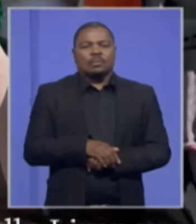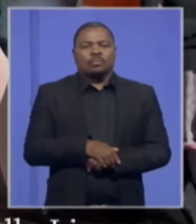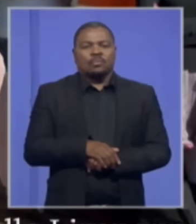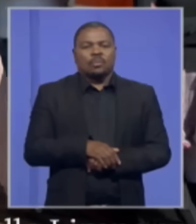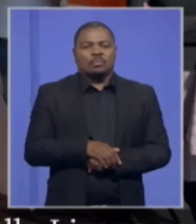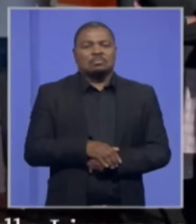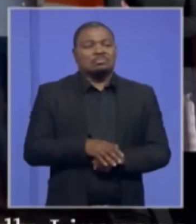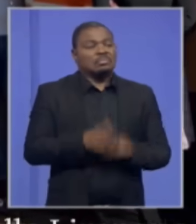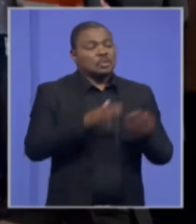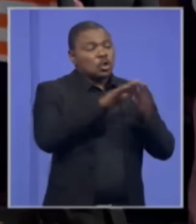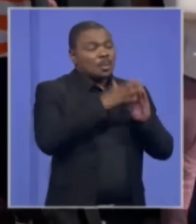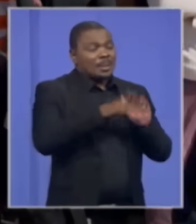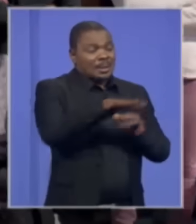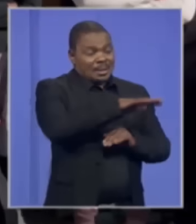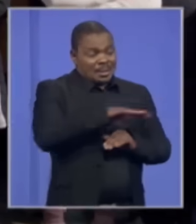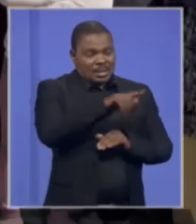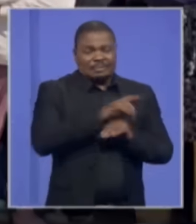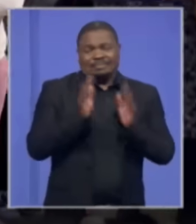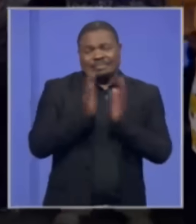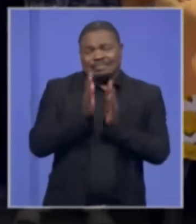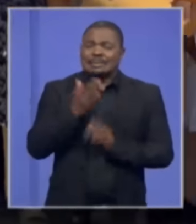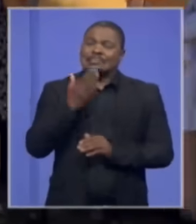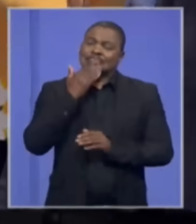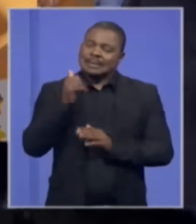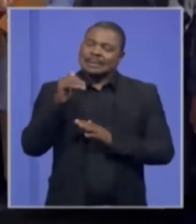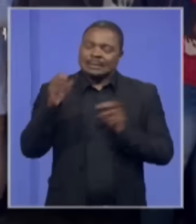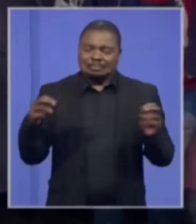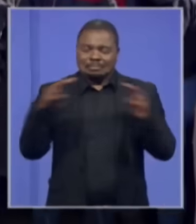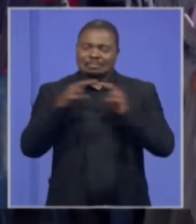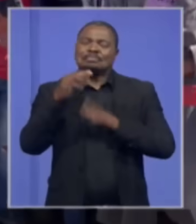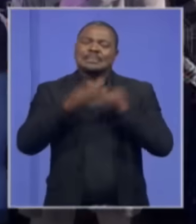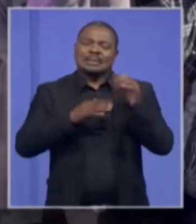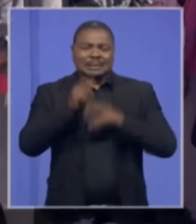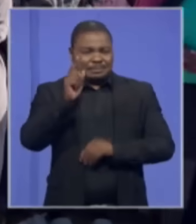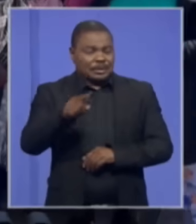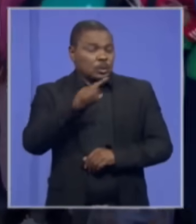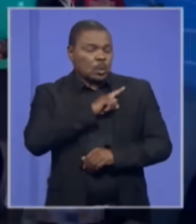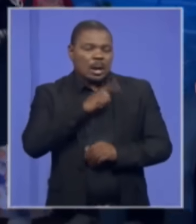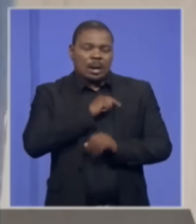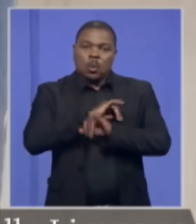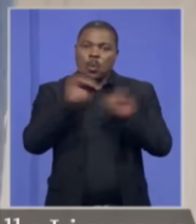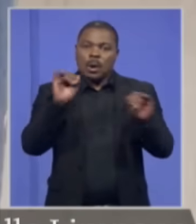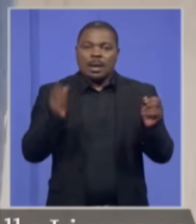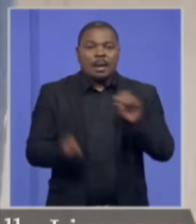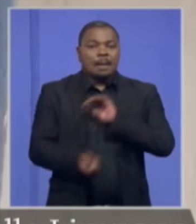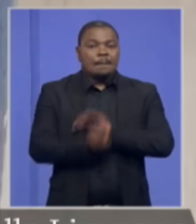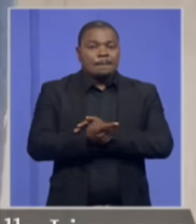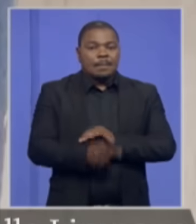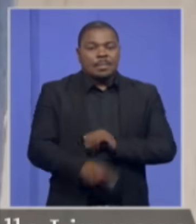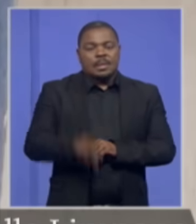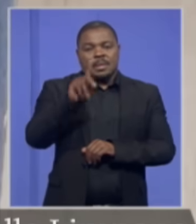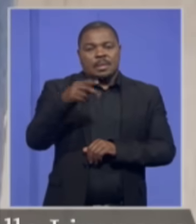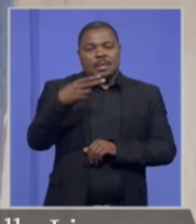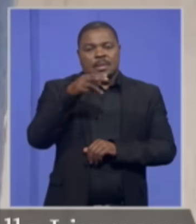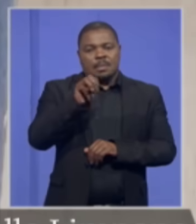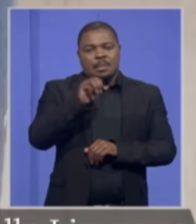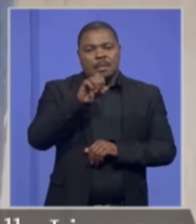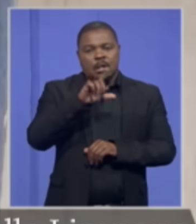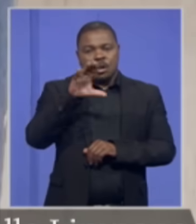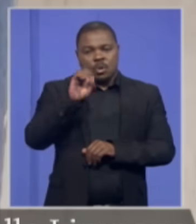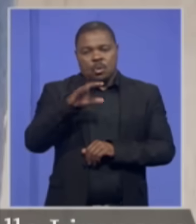O ipiletse ba badudi ba motse wa Matsohong bya go agelwa leporogo bo tla morao ga tiragalo ya go garusha matswalo fa o phemelo matemane a nweletse